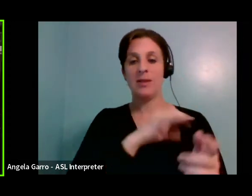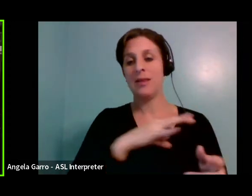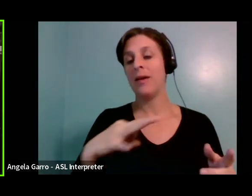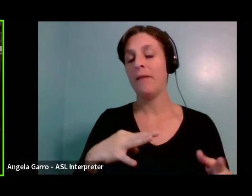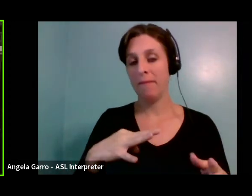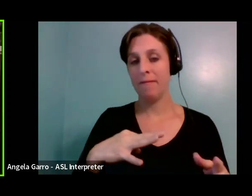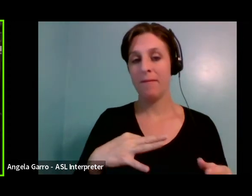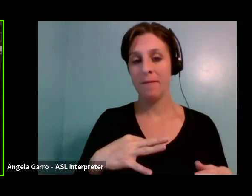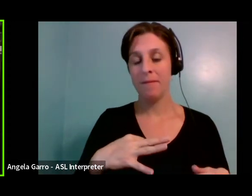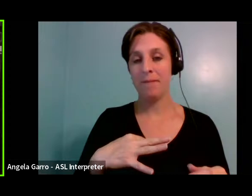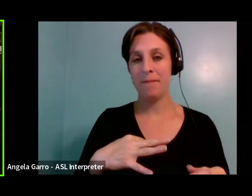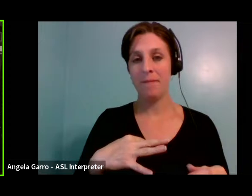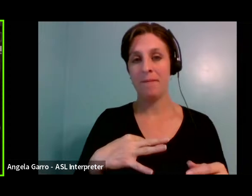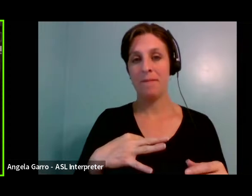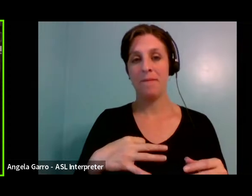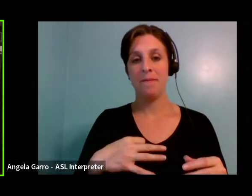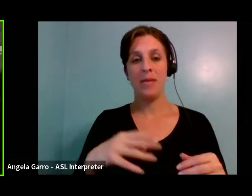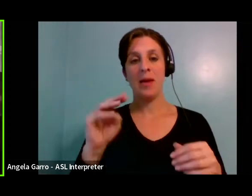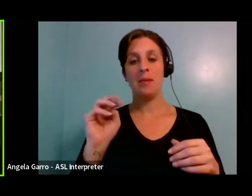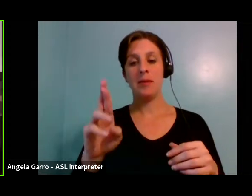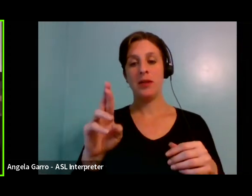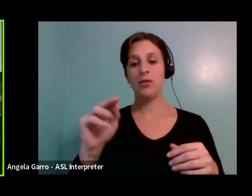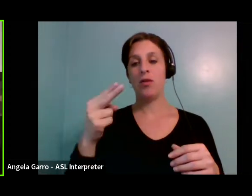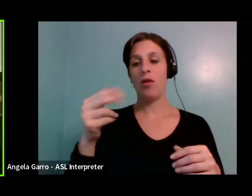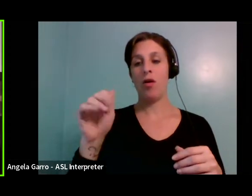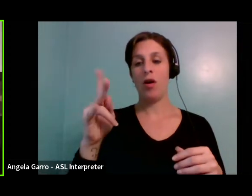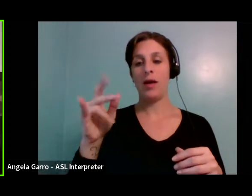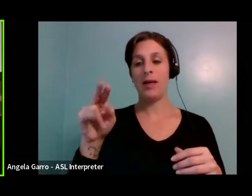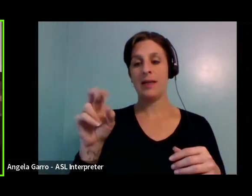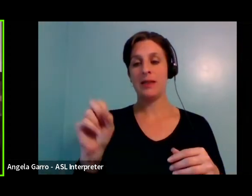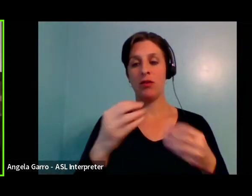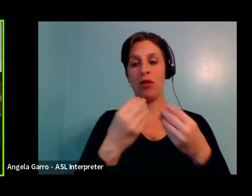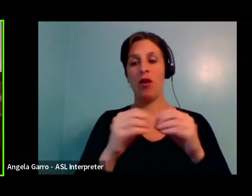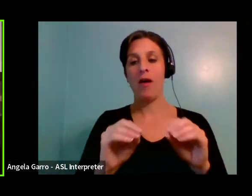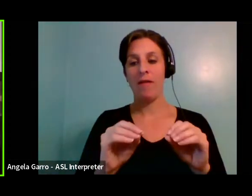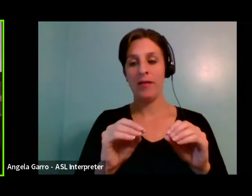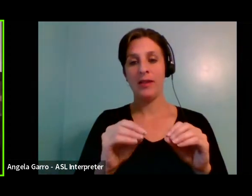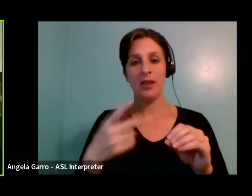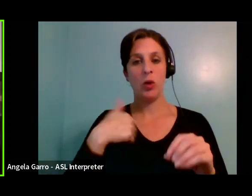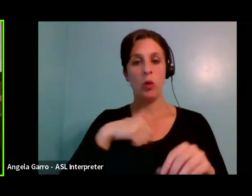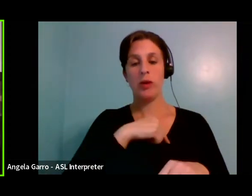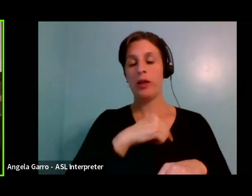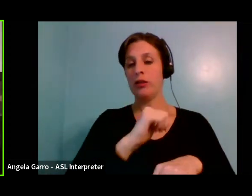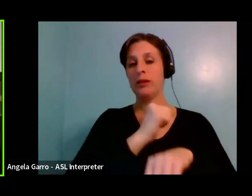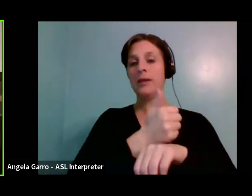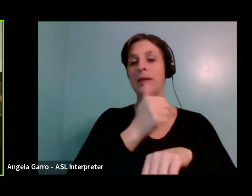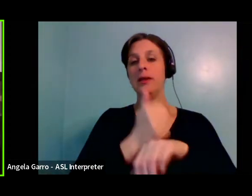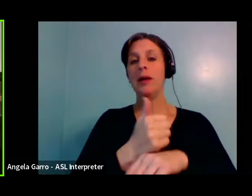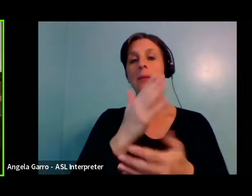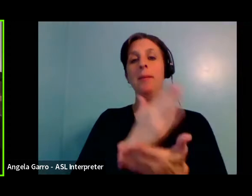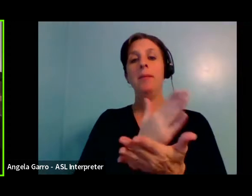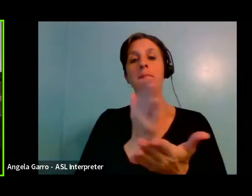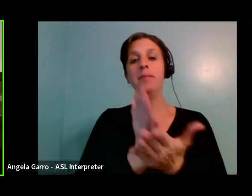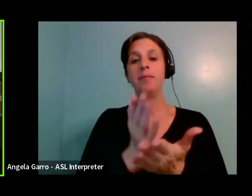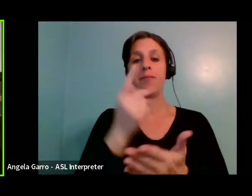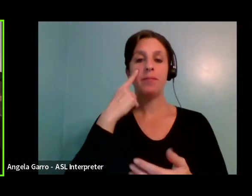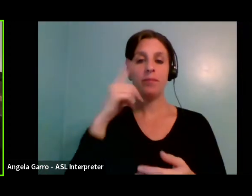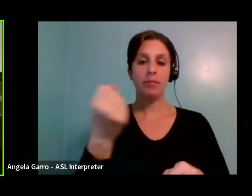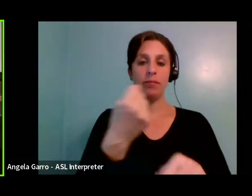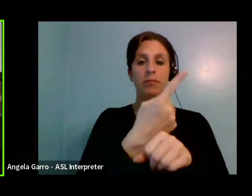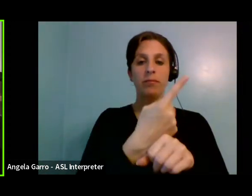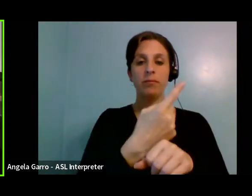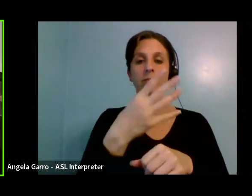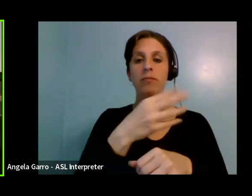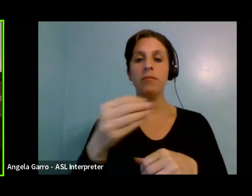Mr. Hawkins' office, and we are setting up a budget for next year and into